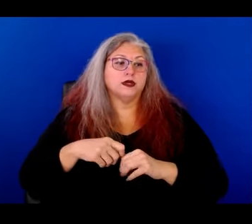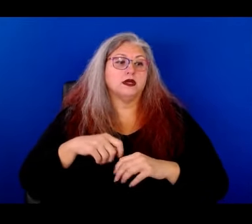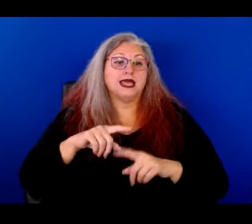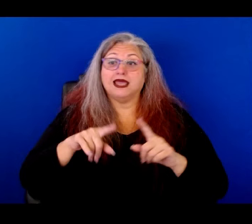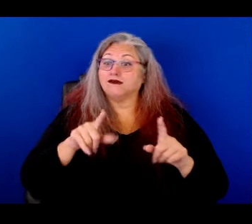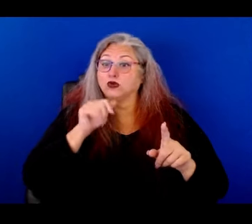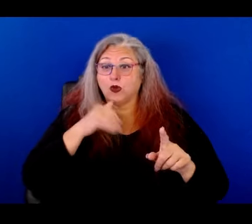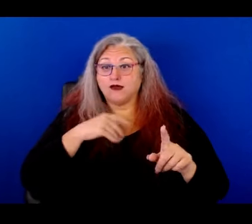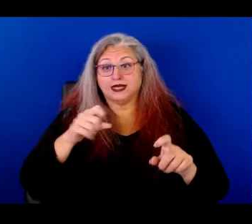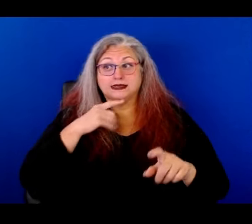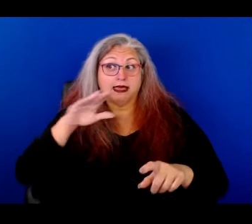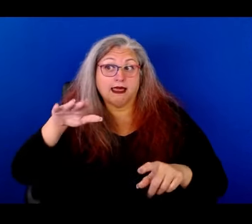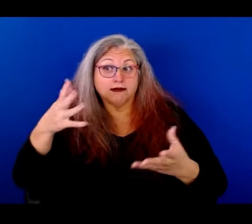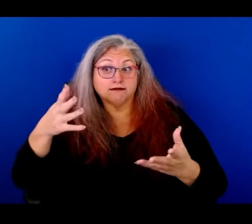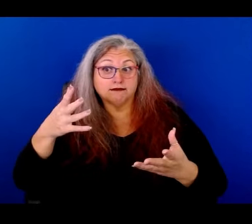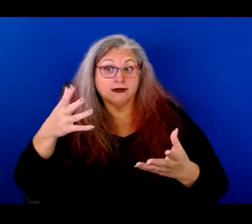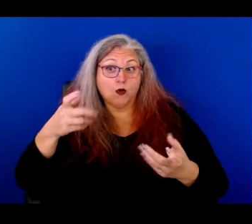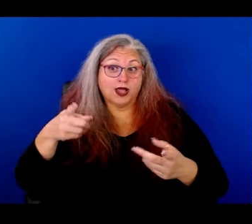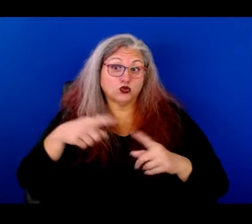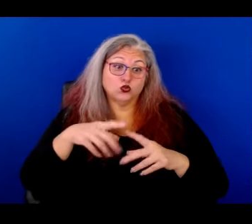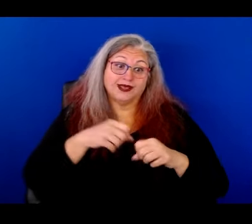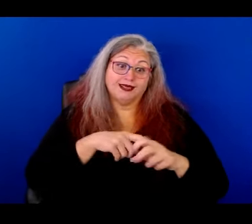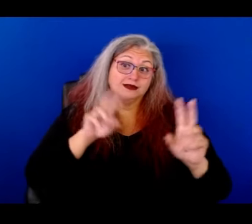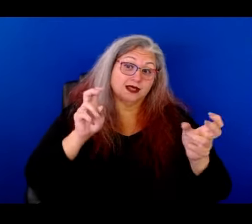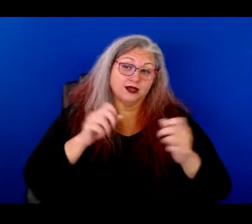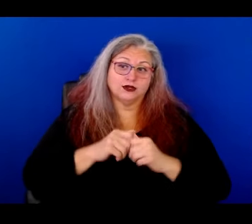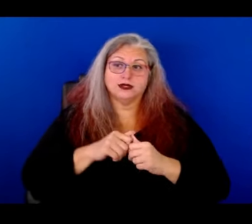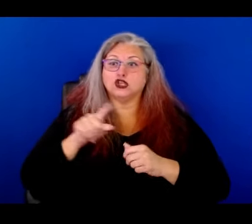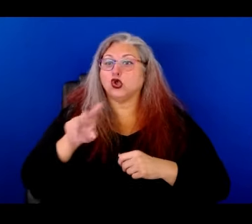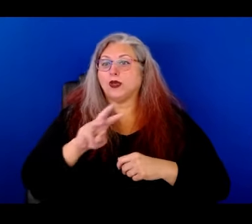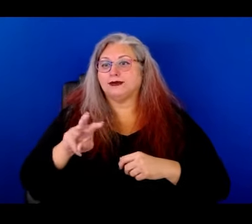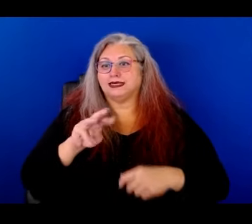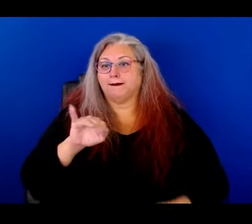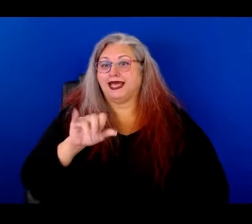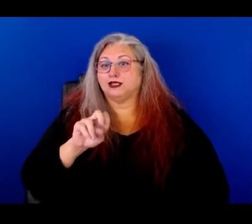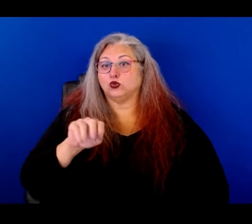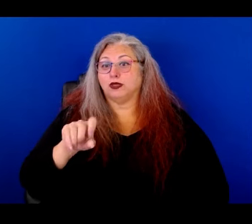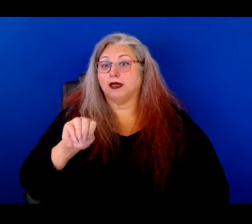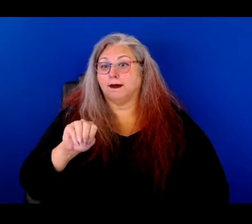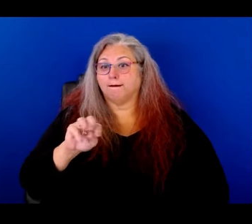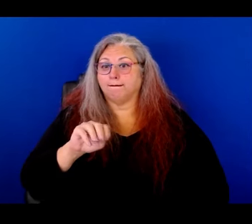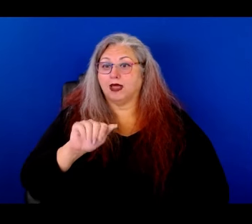they don't, you can say, hey, I'd love you to have this title. Your website is maysoon.com,